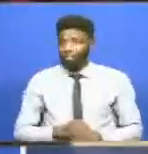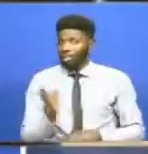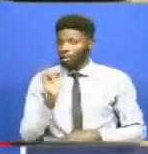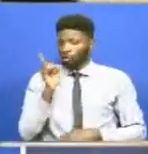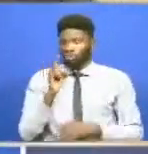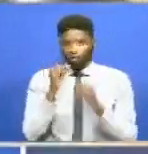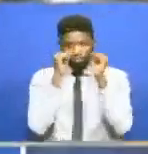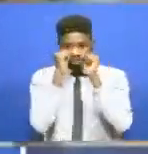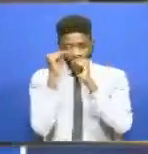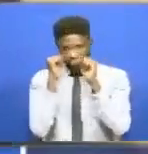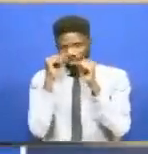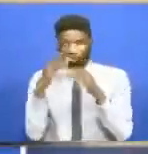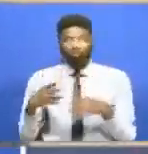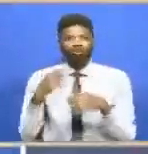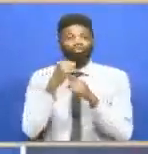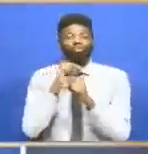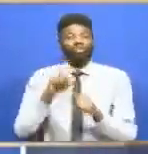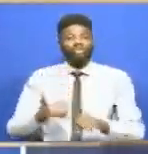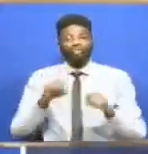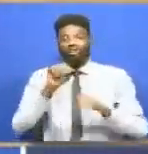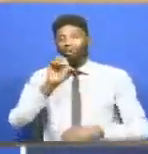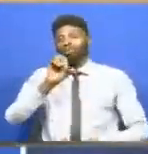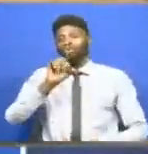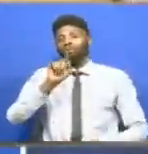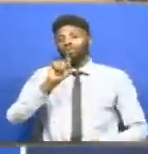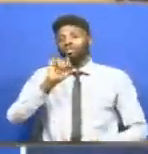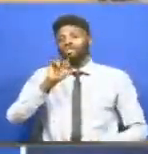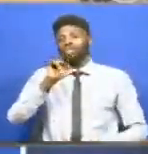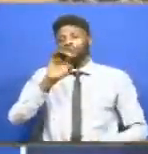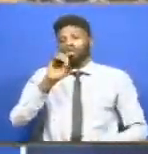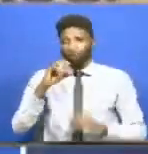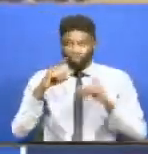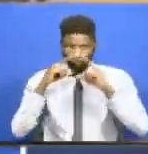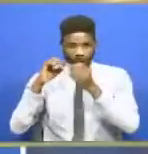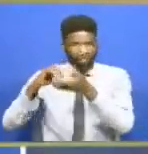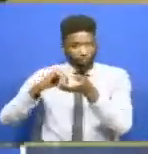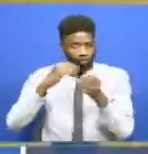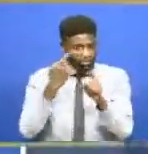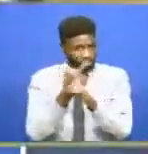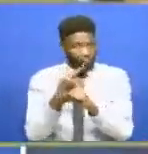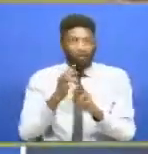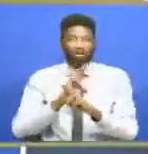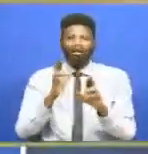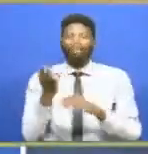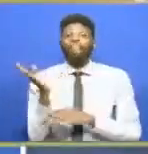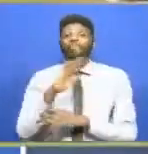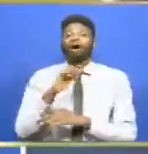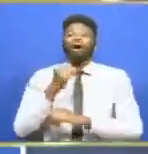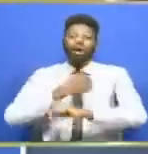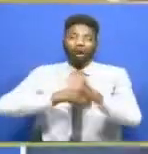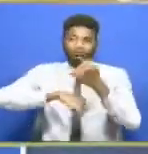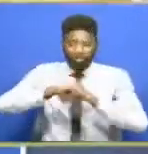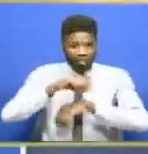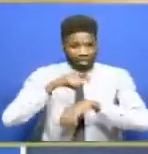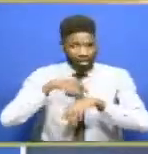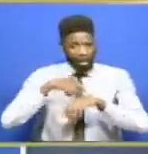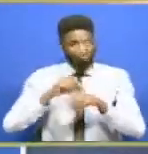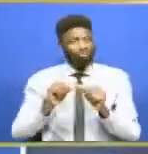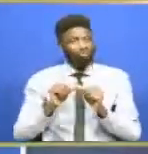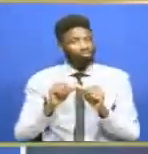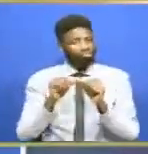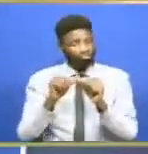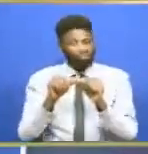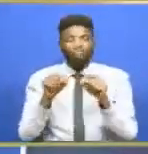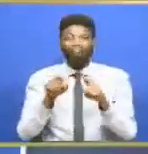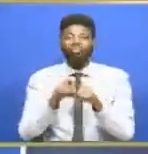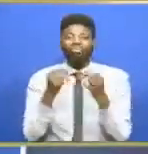Chairman Kennedy Otieno has said federations are ready to resume the activities as they continue implementing